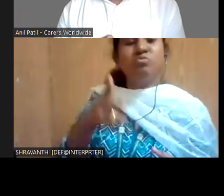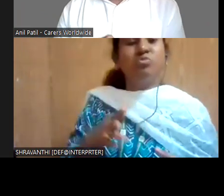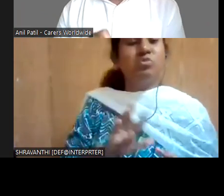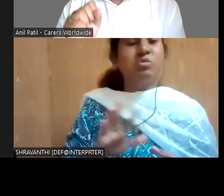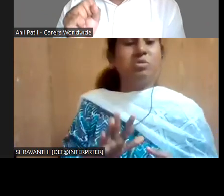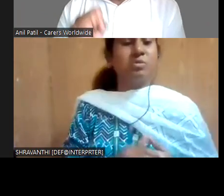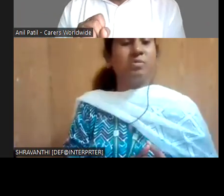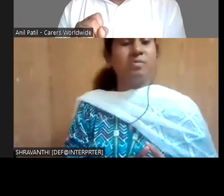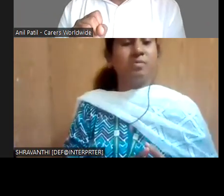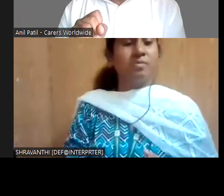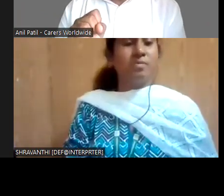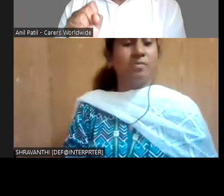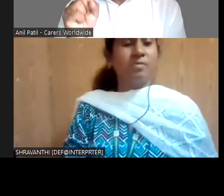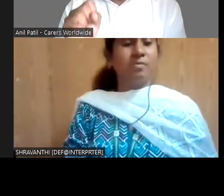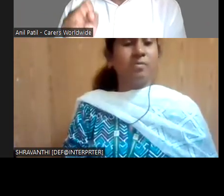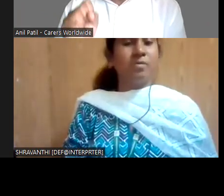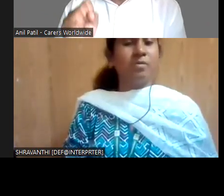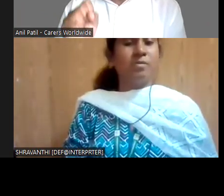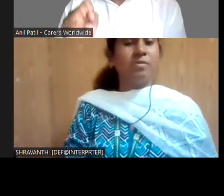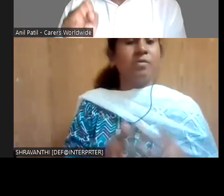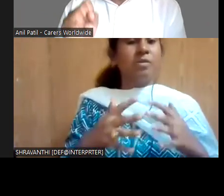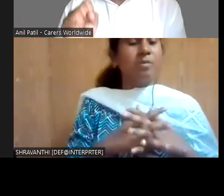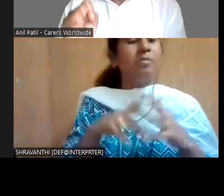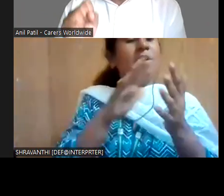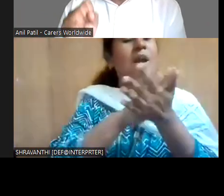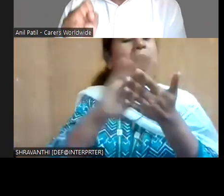report done by WHO, World